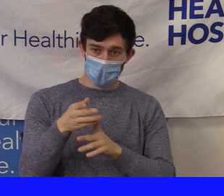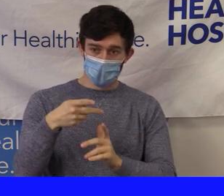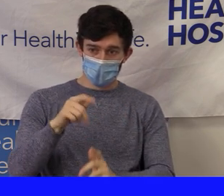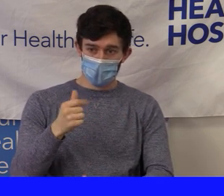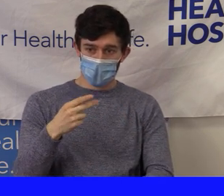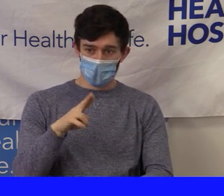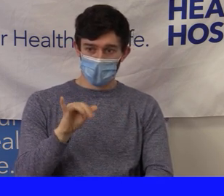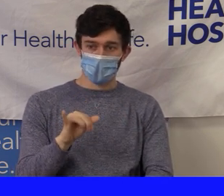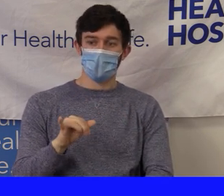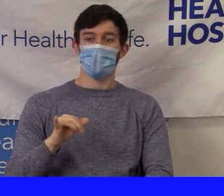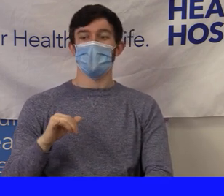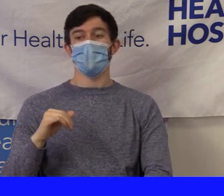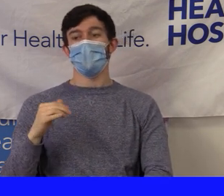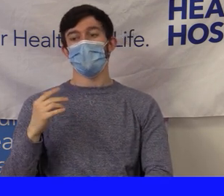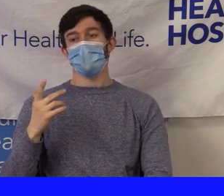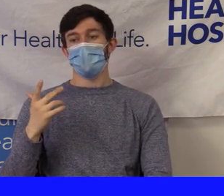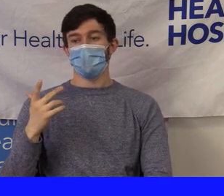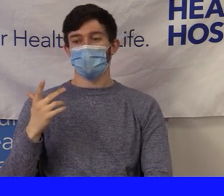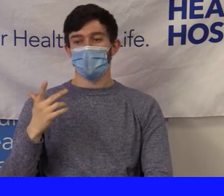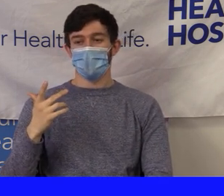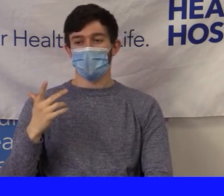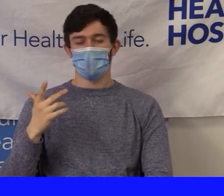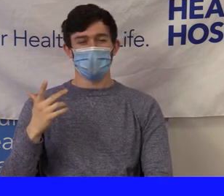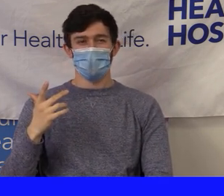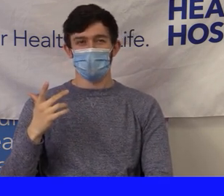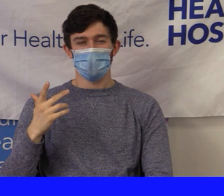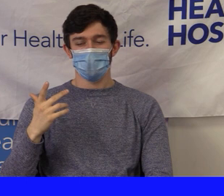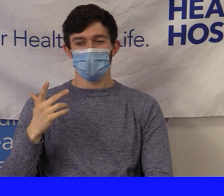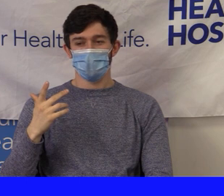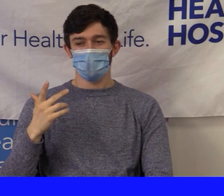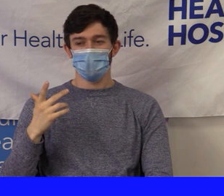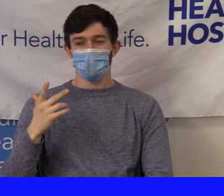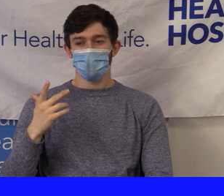The PAGNI people. No, I don't think so.